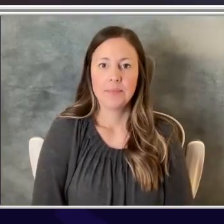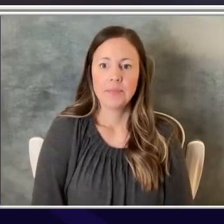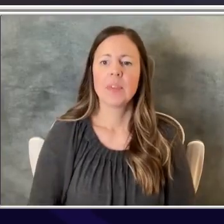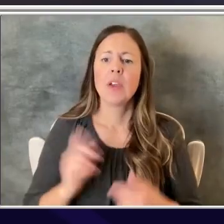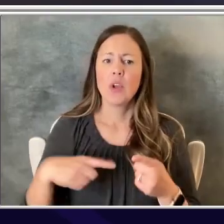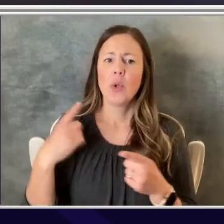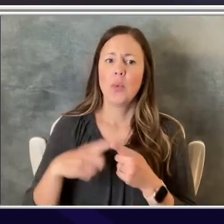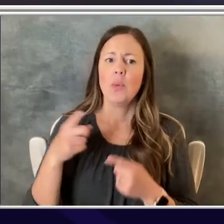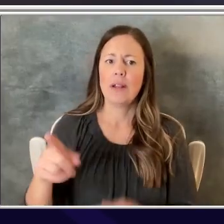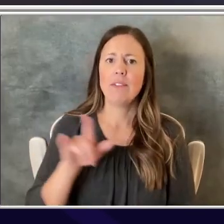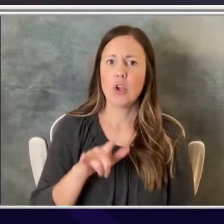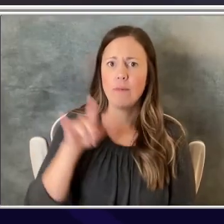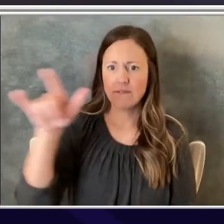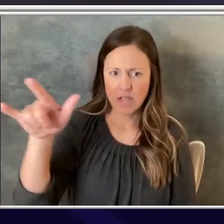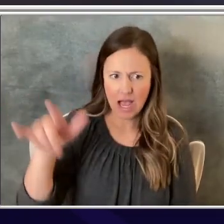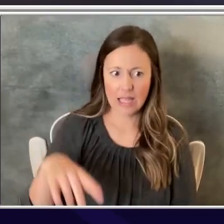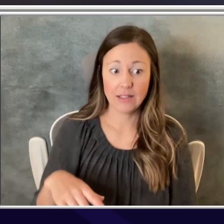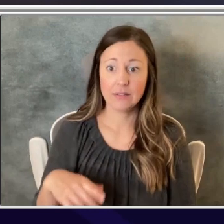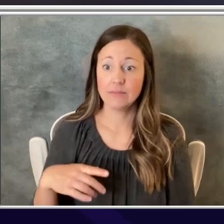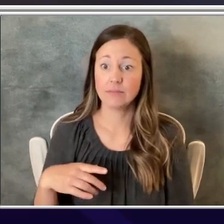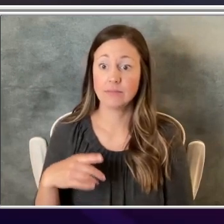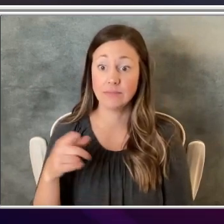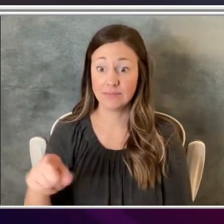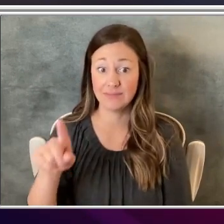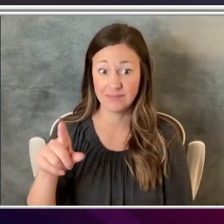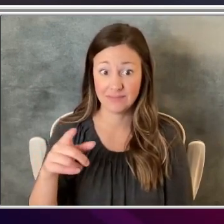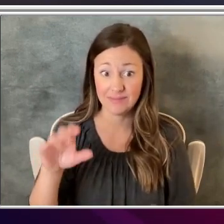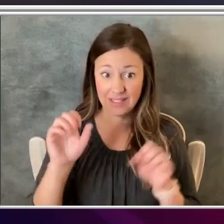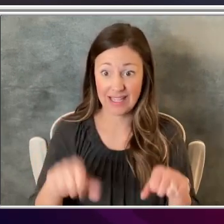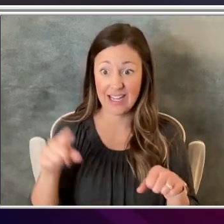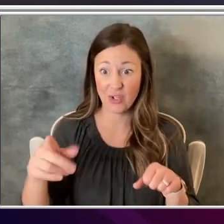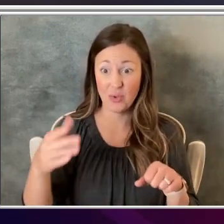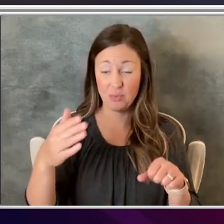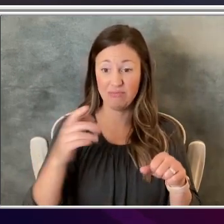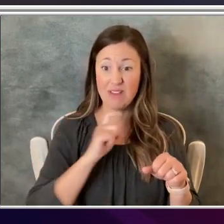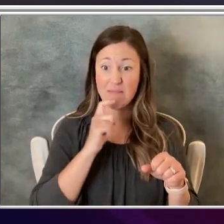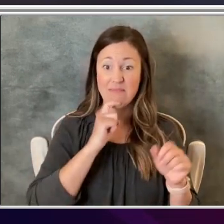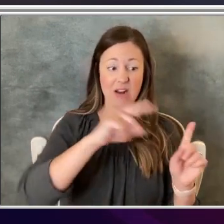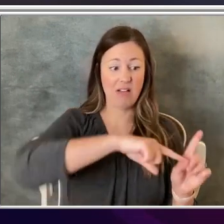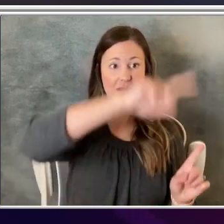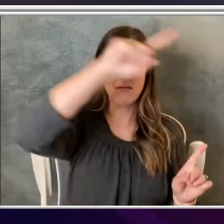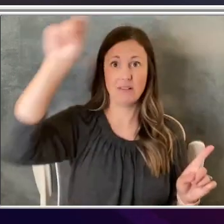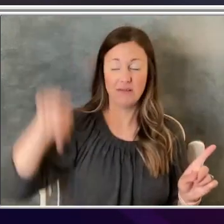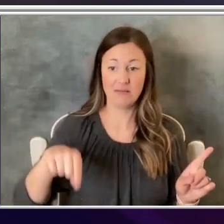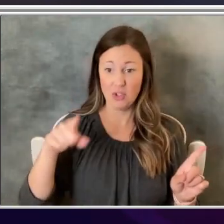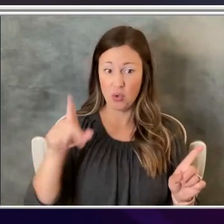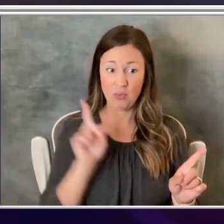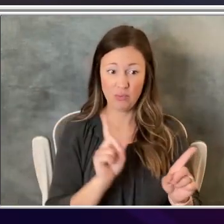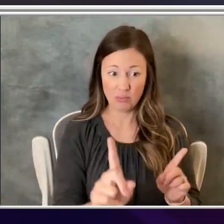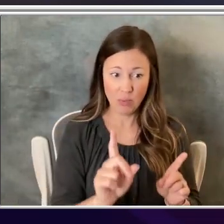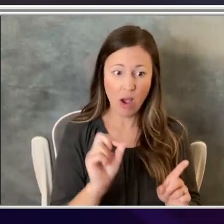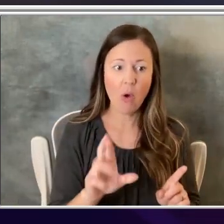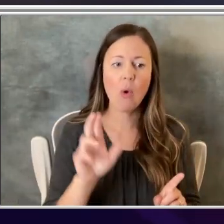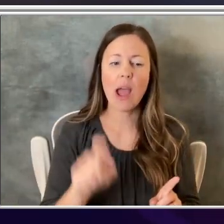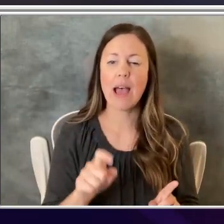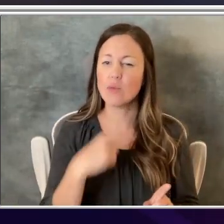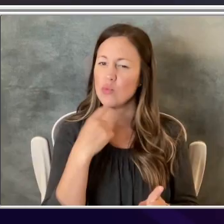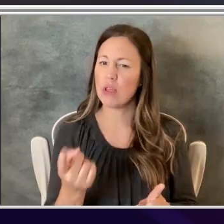fly anywhere, can you go through the metal detectors, or do you have to tell them ahead of time you've got that implant?